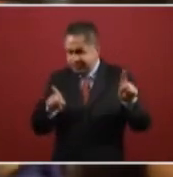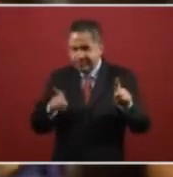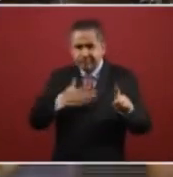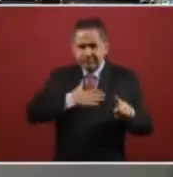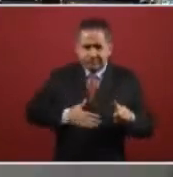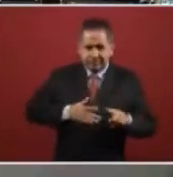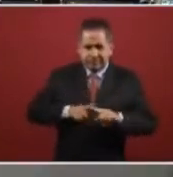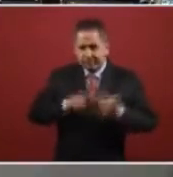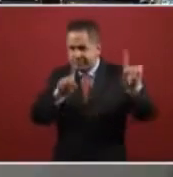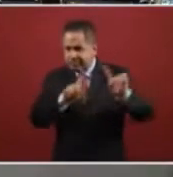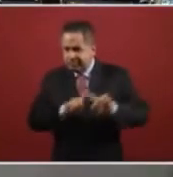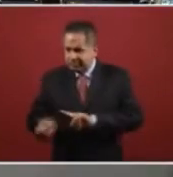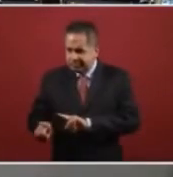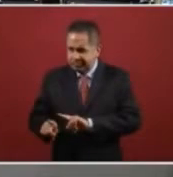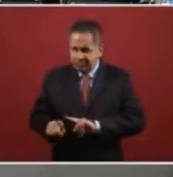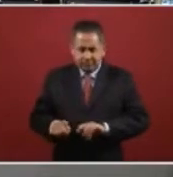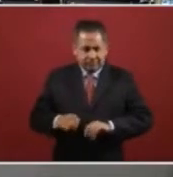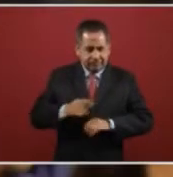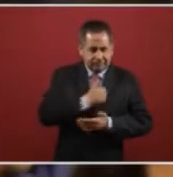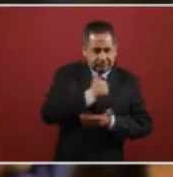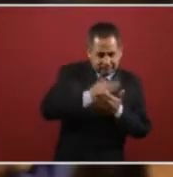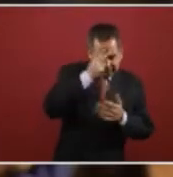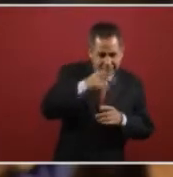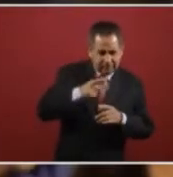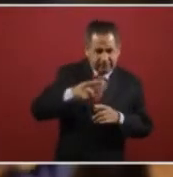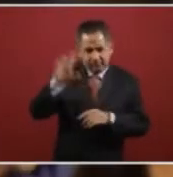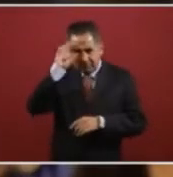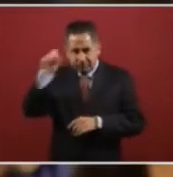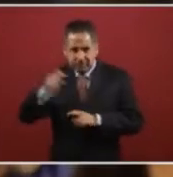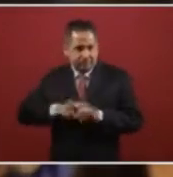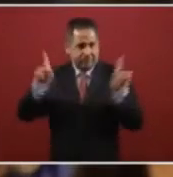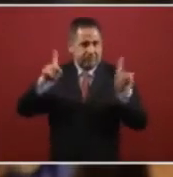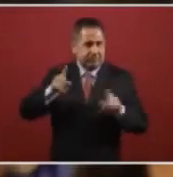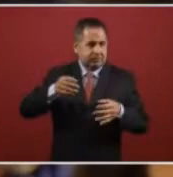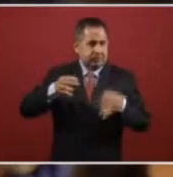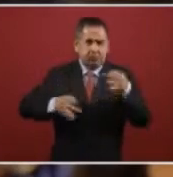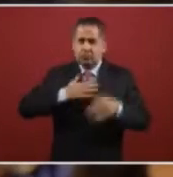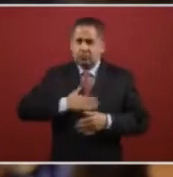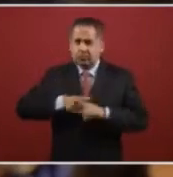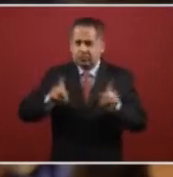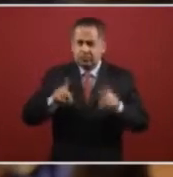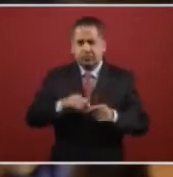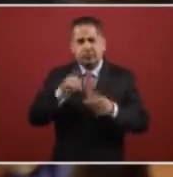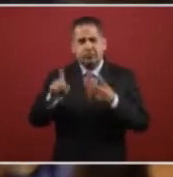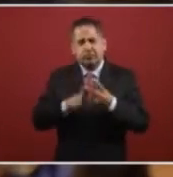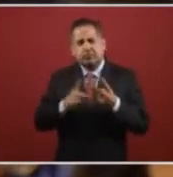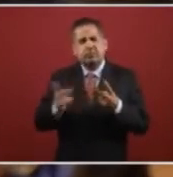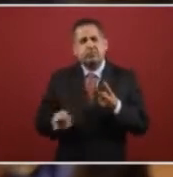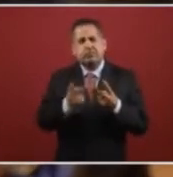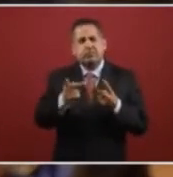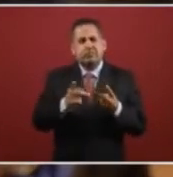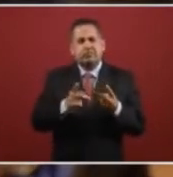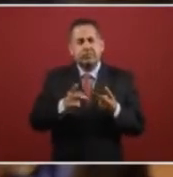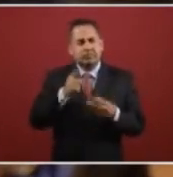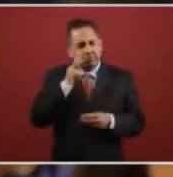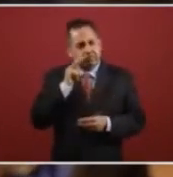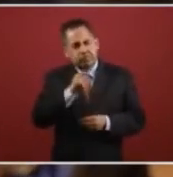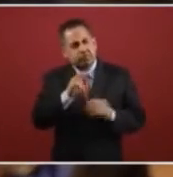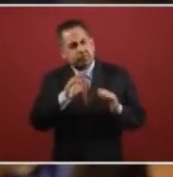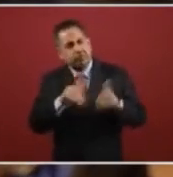something about the walls. In Morelos, there's a different tolerance. Another question.